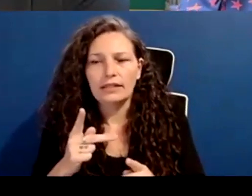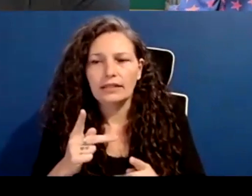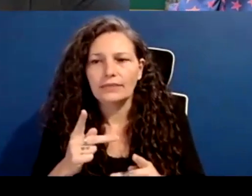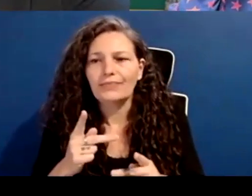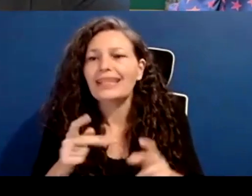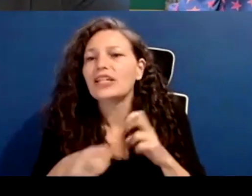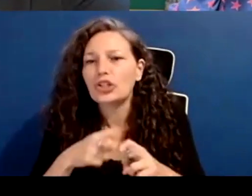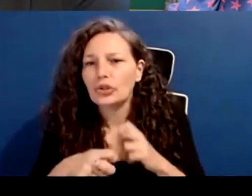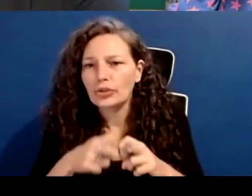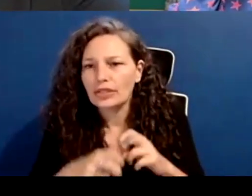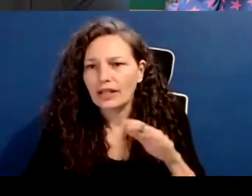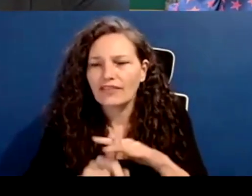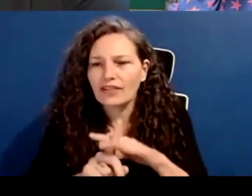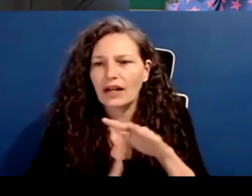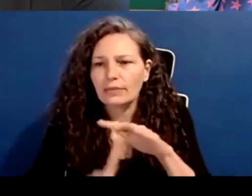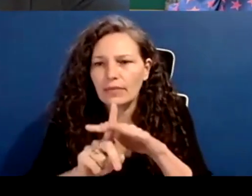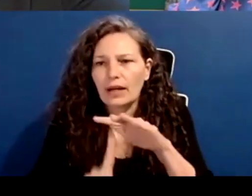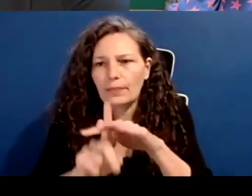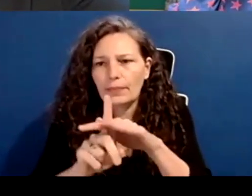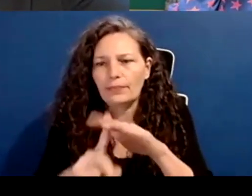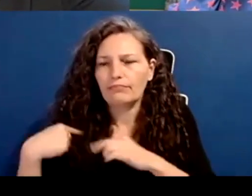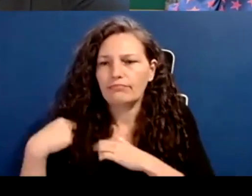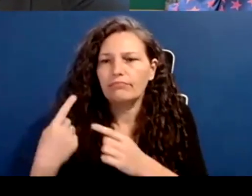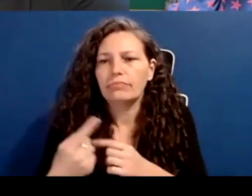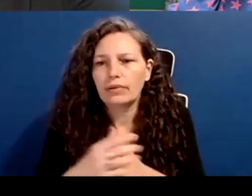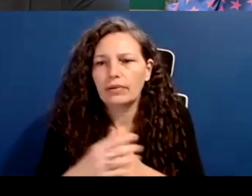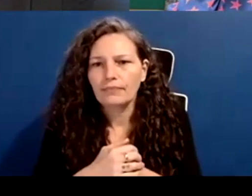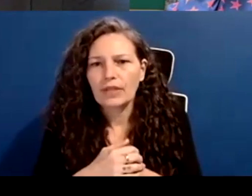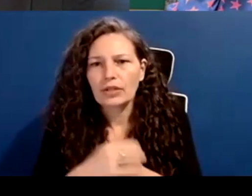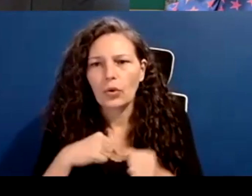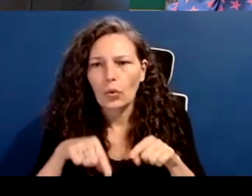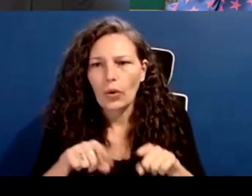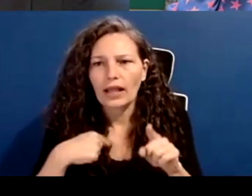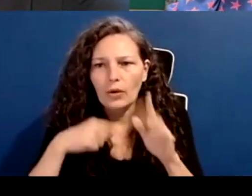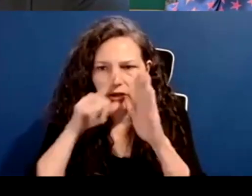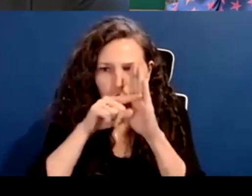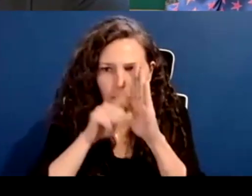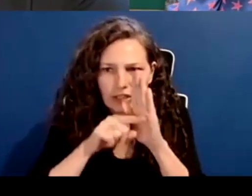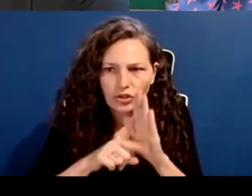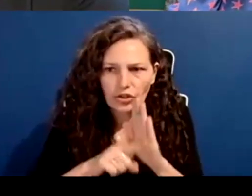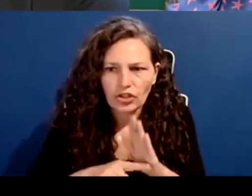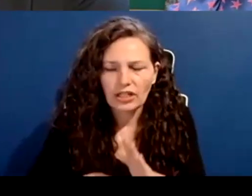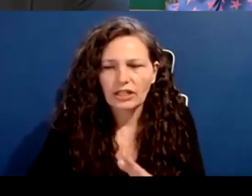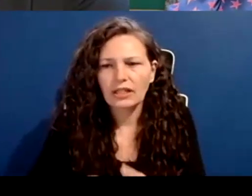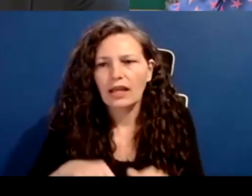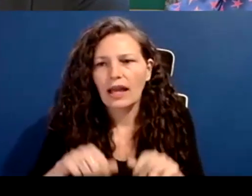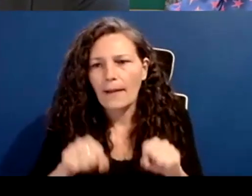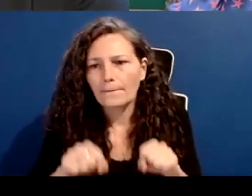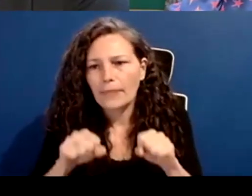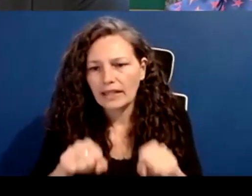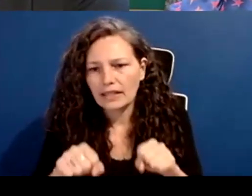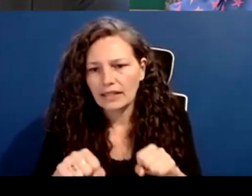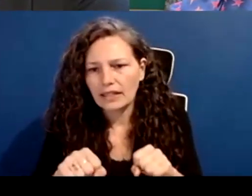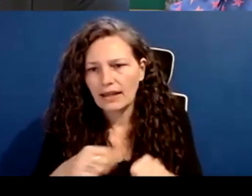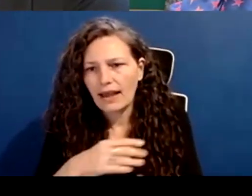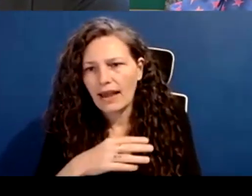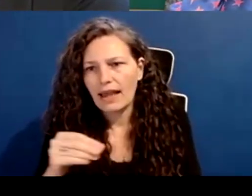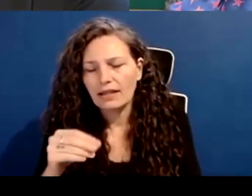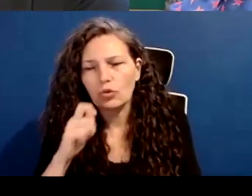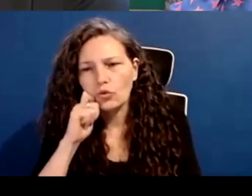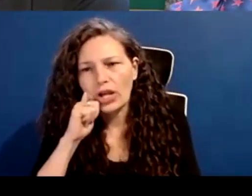disability, and particularly also racism, started to see a trend in a lot of